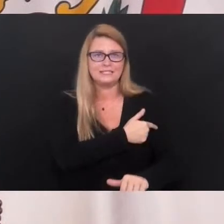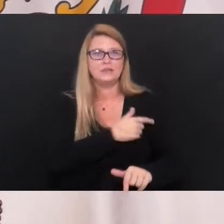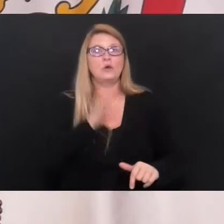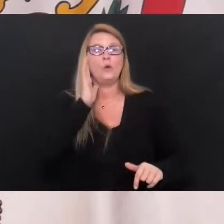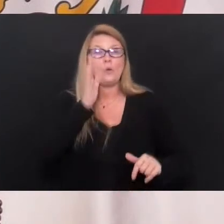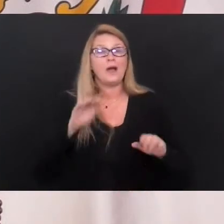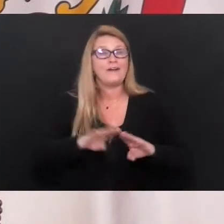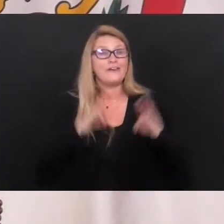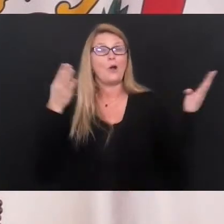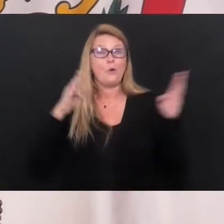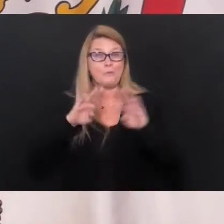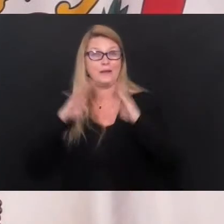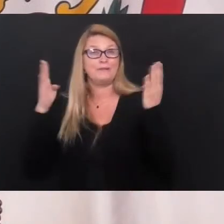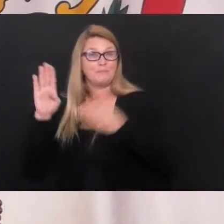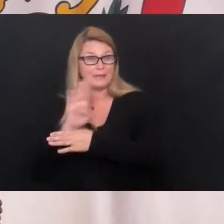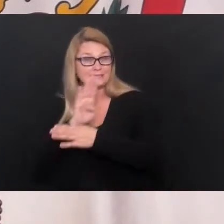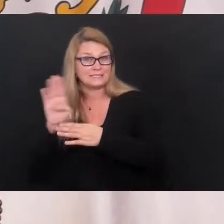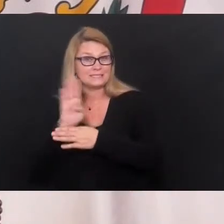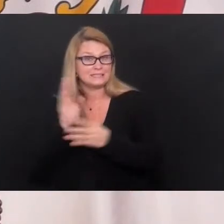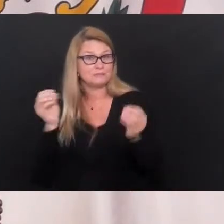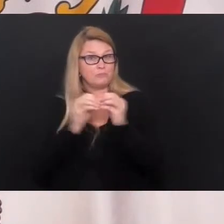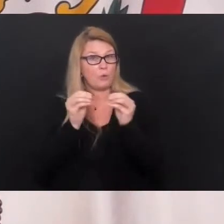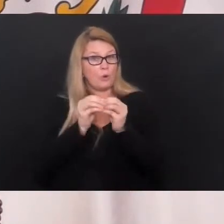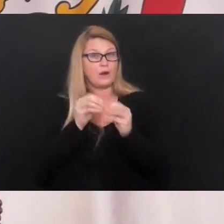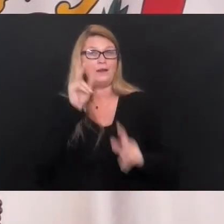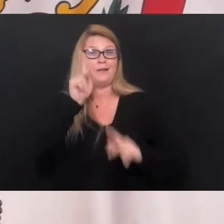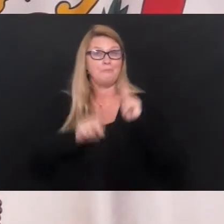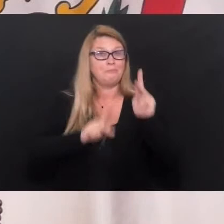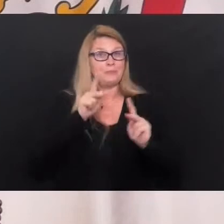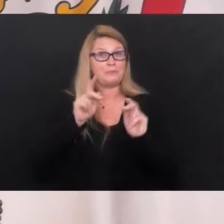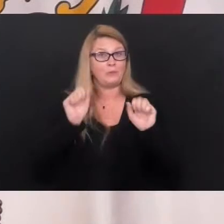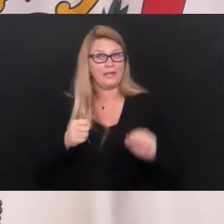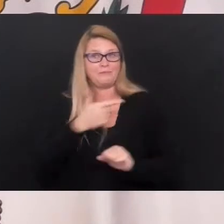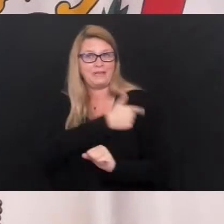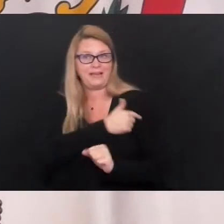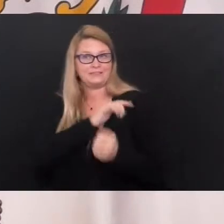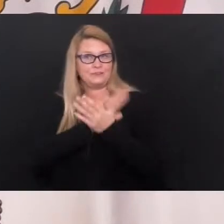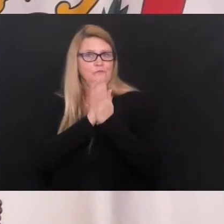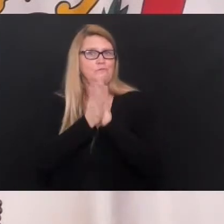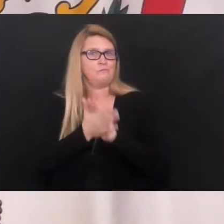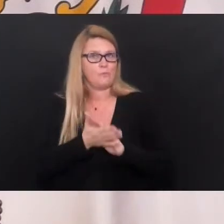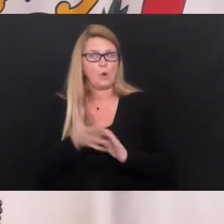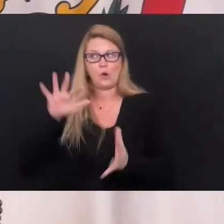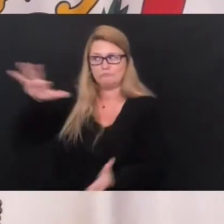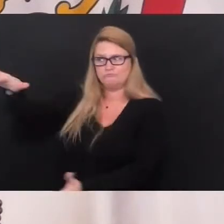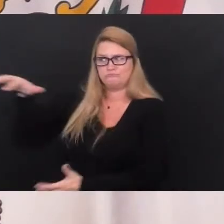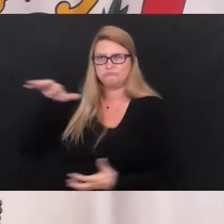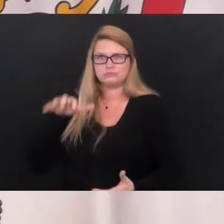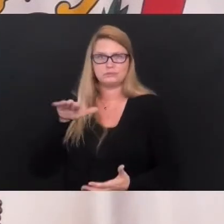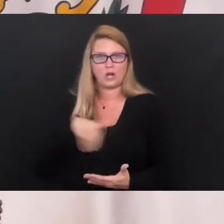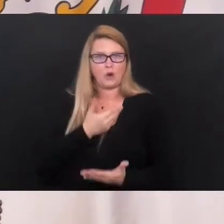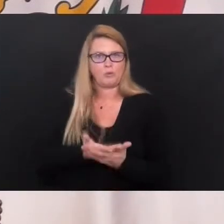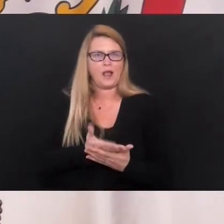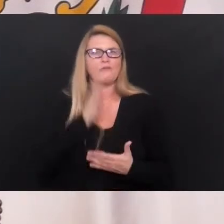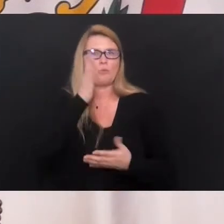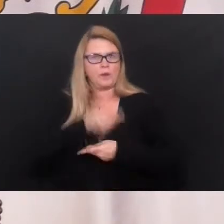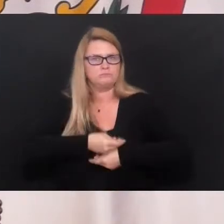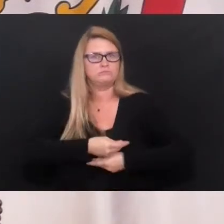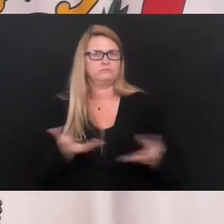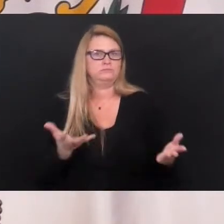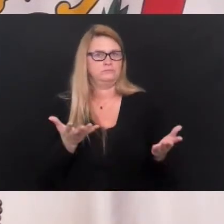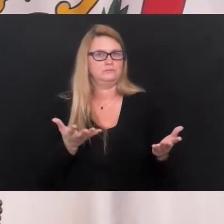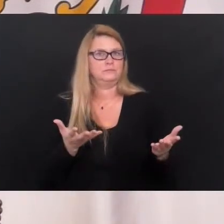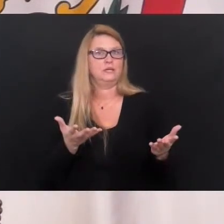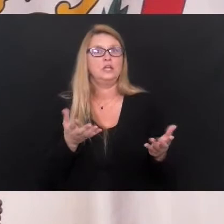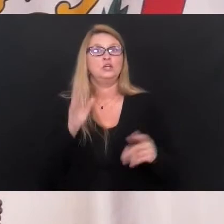opening it up more and more and more to be able to vaccinate more and more people as we get more supply, and we will get more supply, but we've